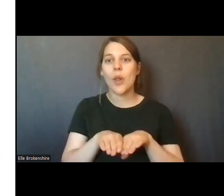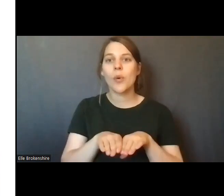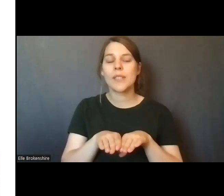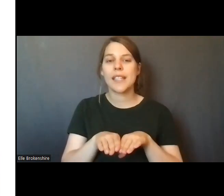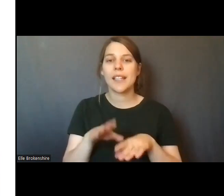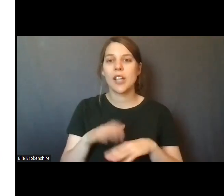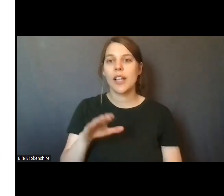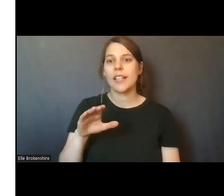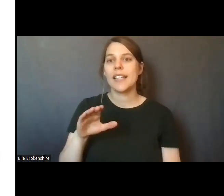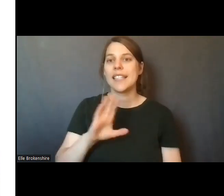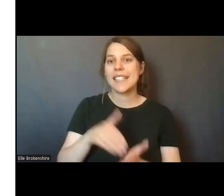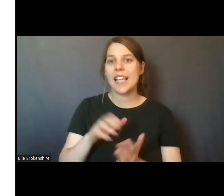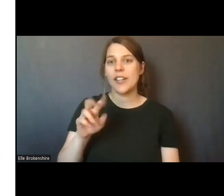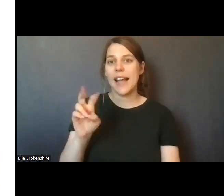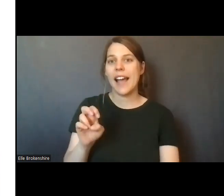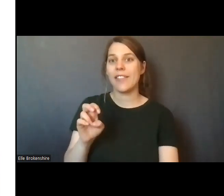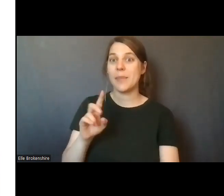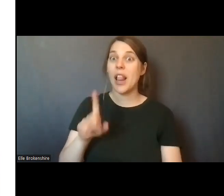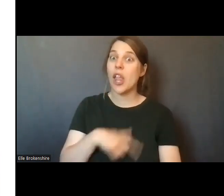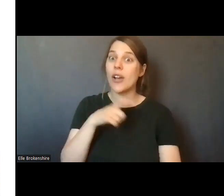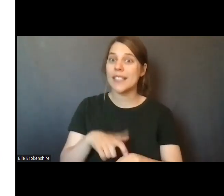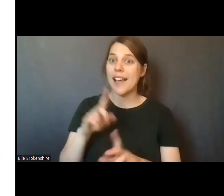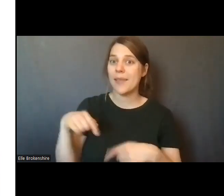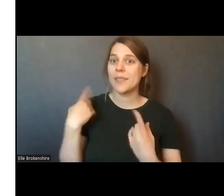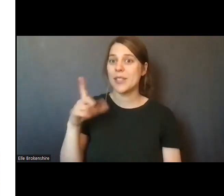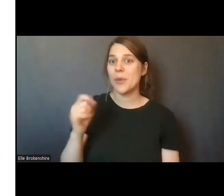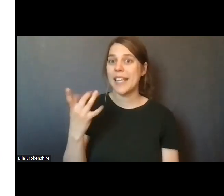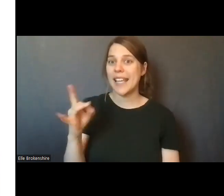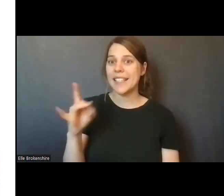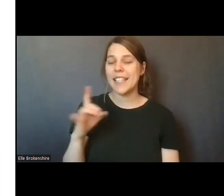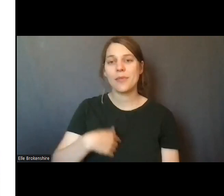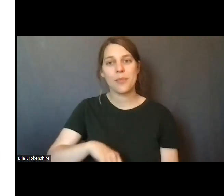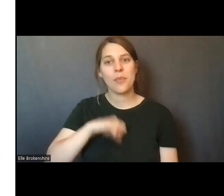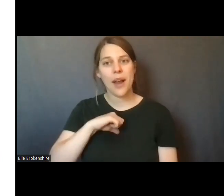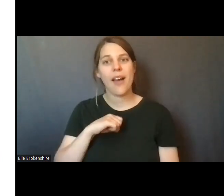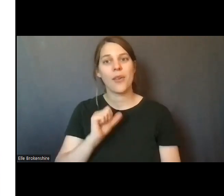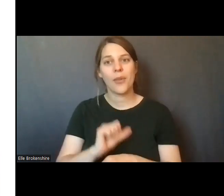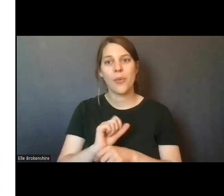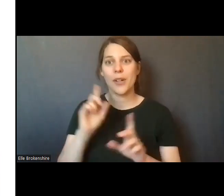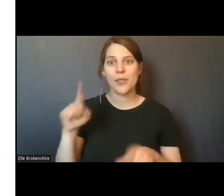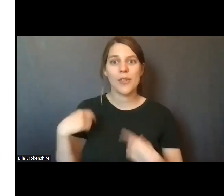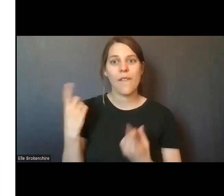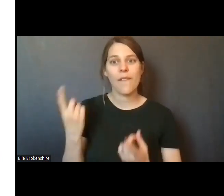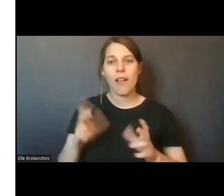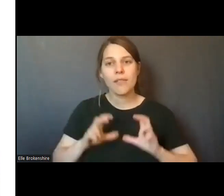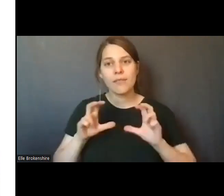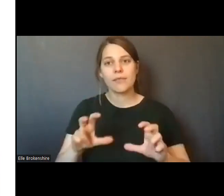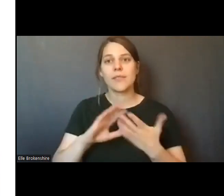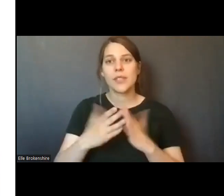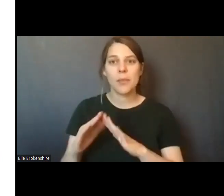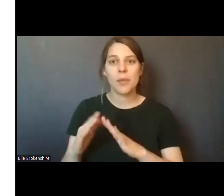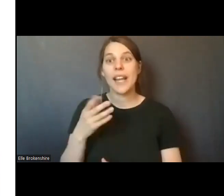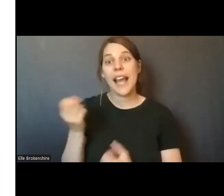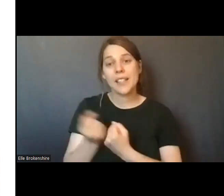Center Avenue. It's been a long time coming, since 2018, and we're really proud of the work that's gone in and the community support to get these